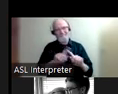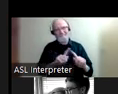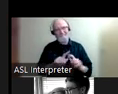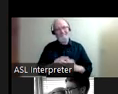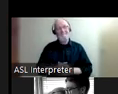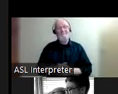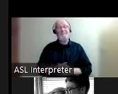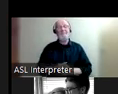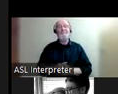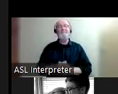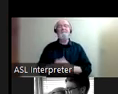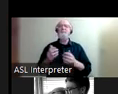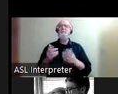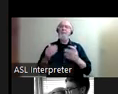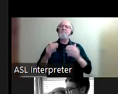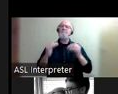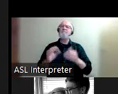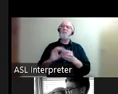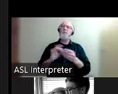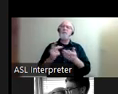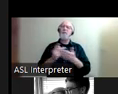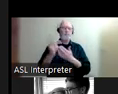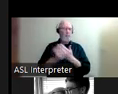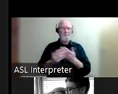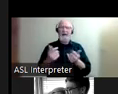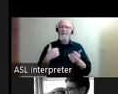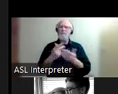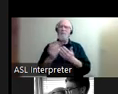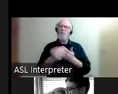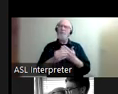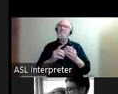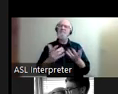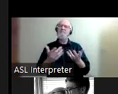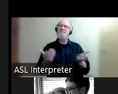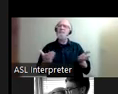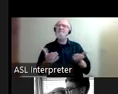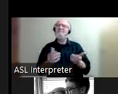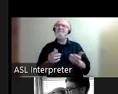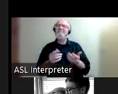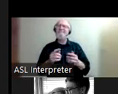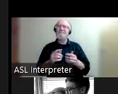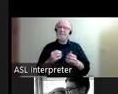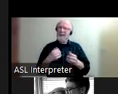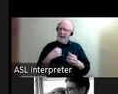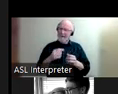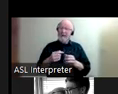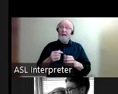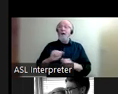So getting into some of the programs that we offer, we have a wide range of programs we offer at different